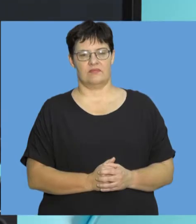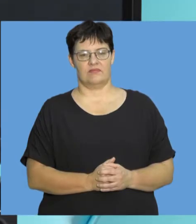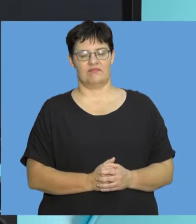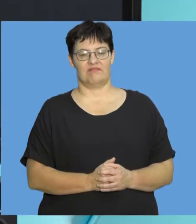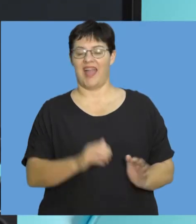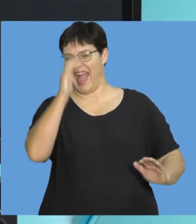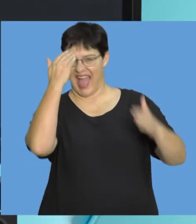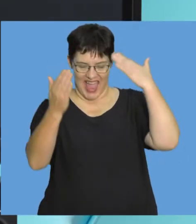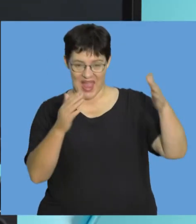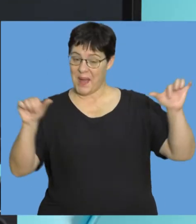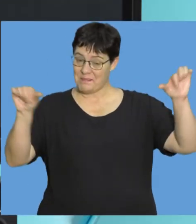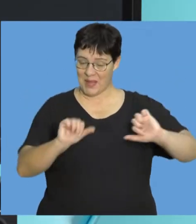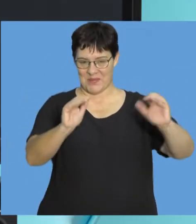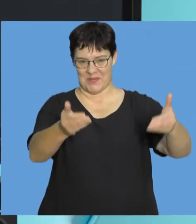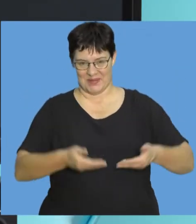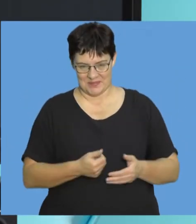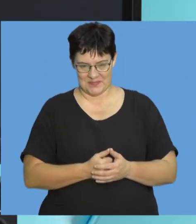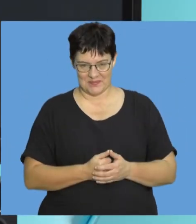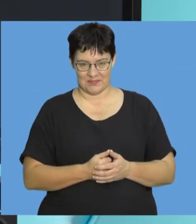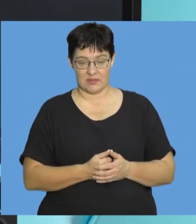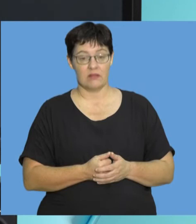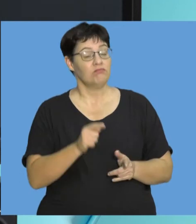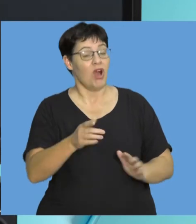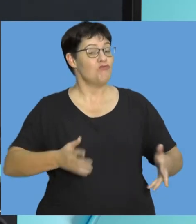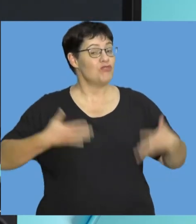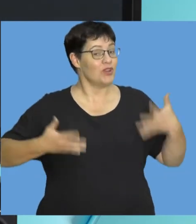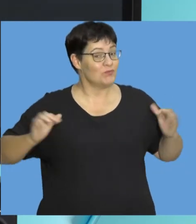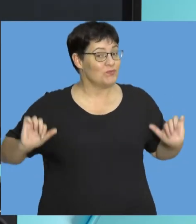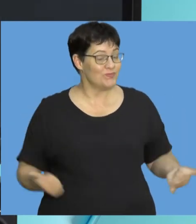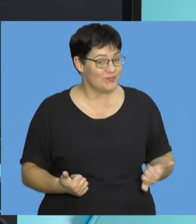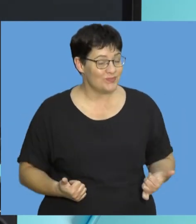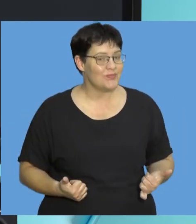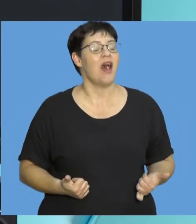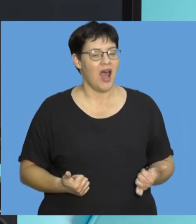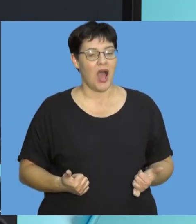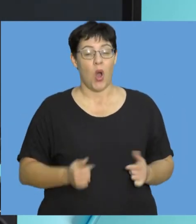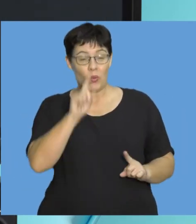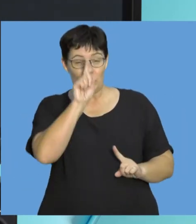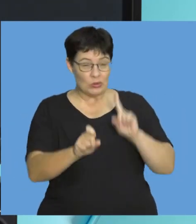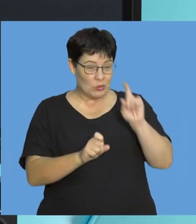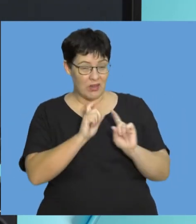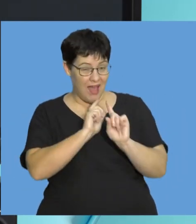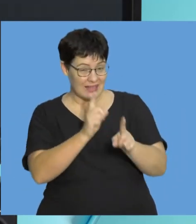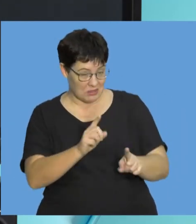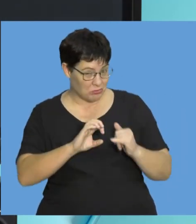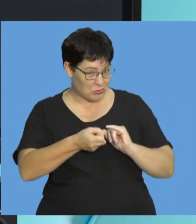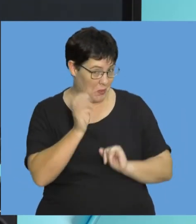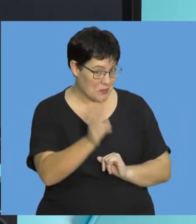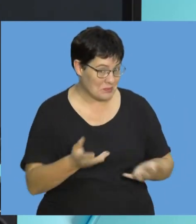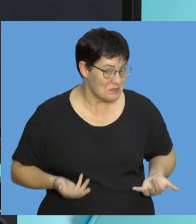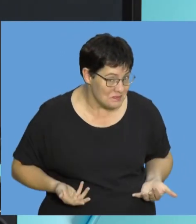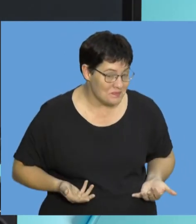Hi guys, welcome back. So I hope that you are now refreshed and you are ready to try some questions with me, right?